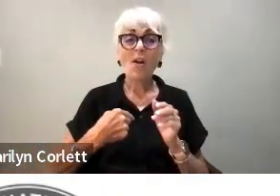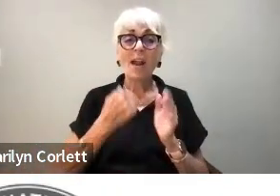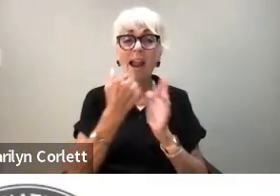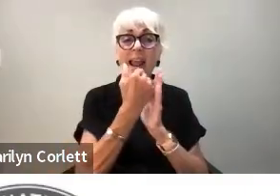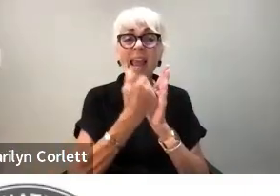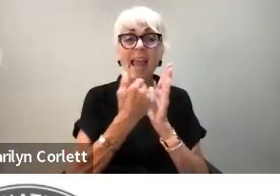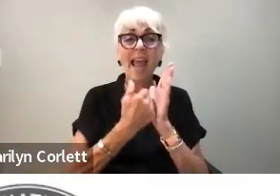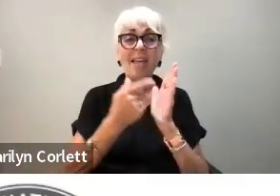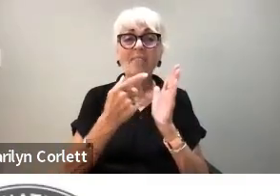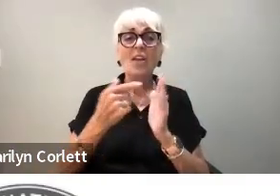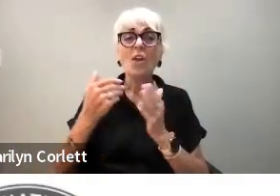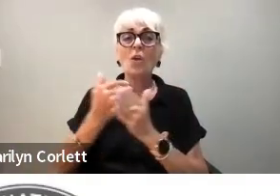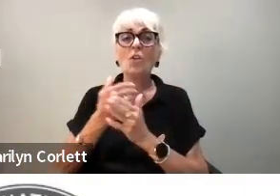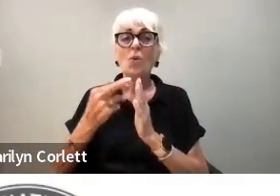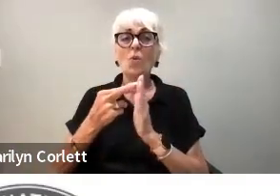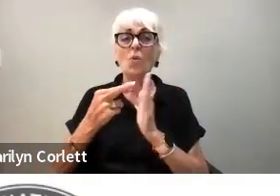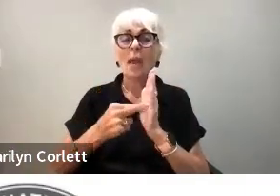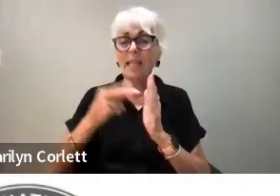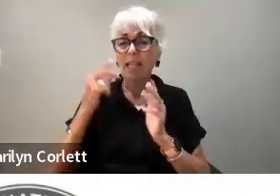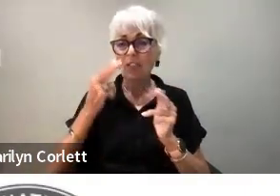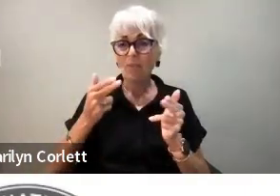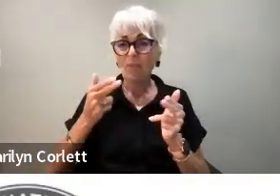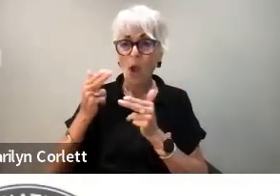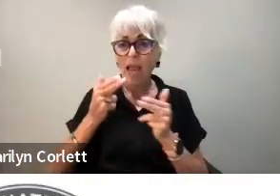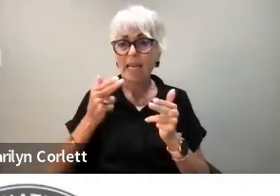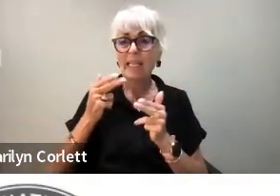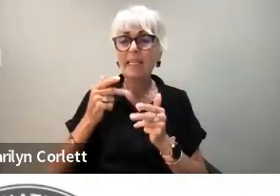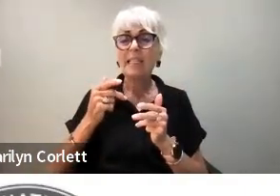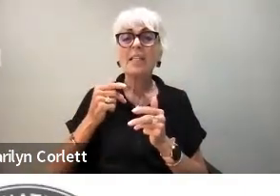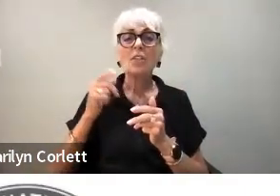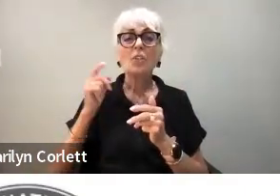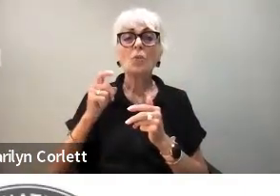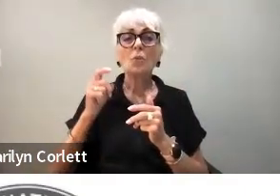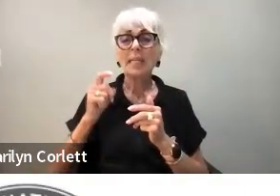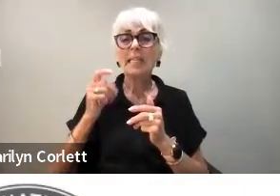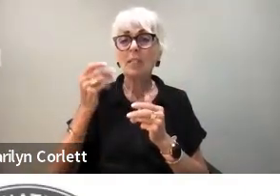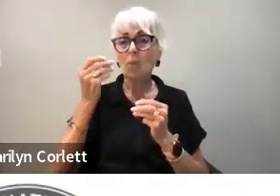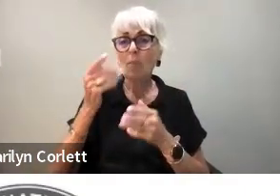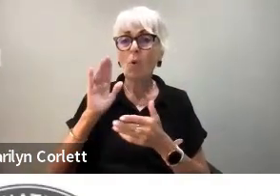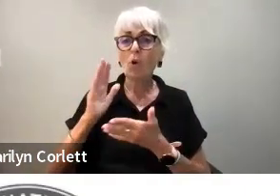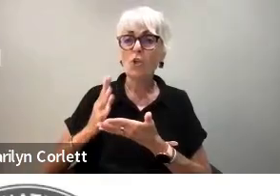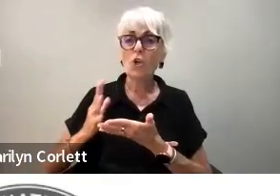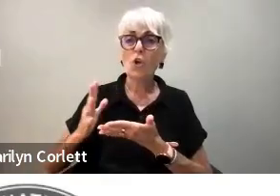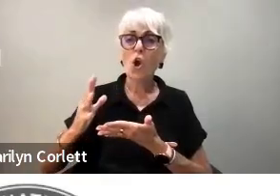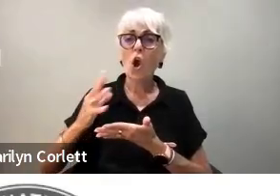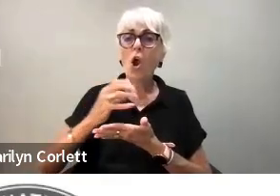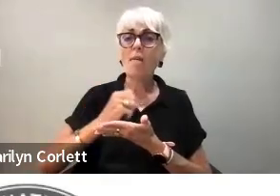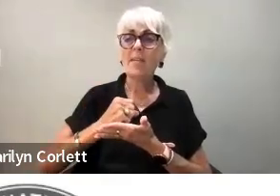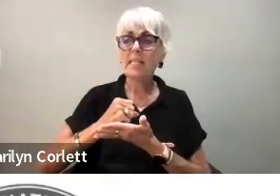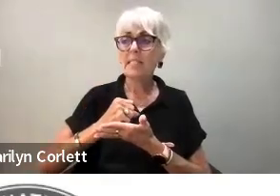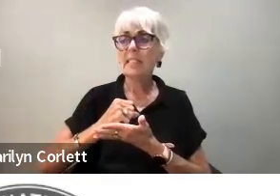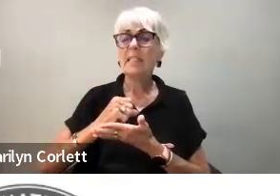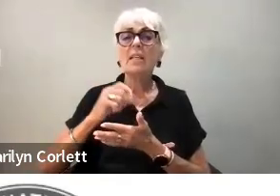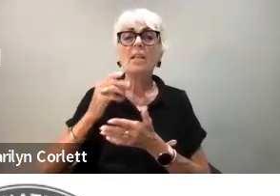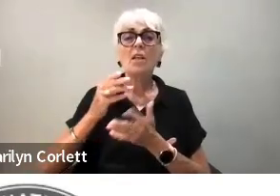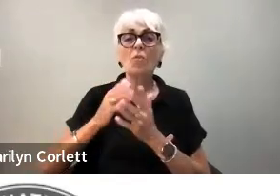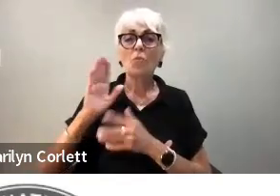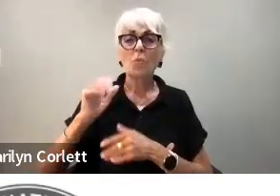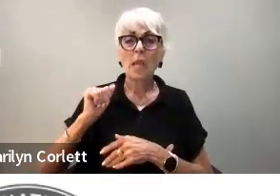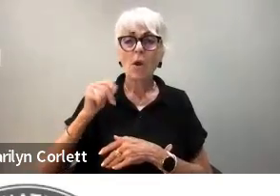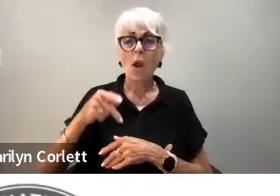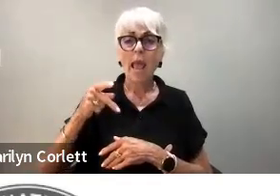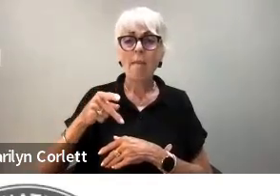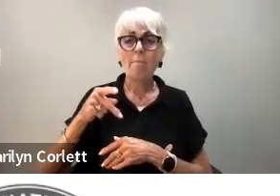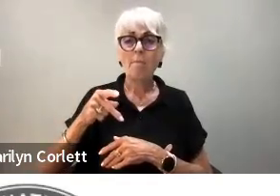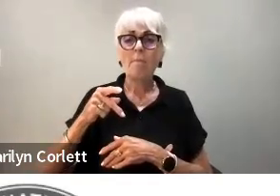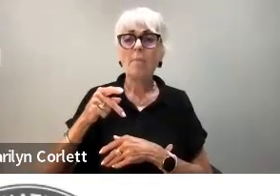new regulations for hunting, you need to report your harvest. And so you can do that through their app. You